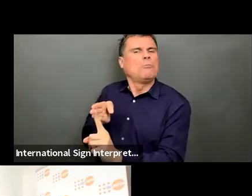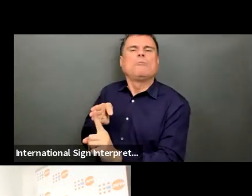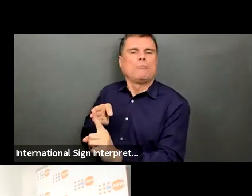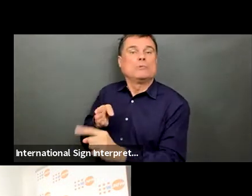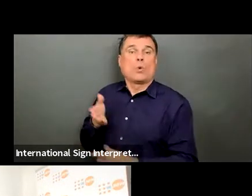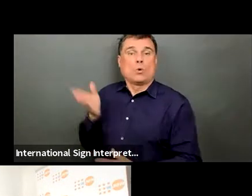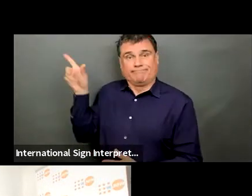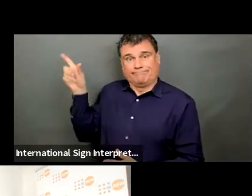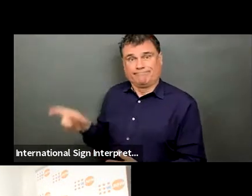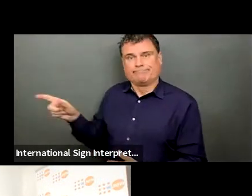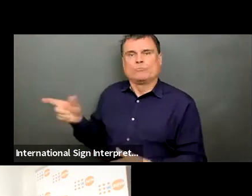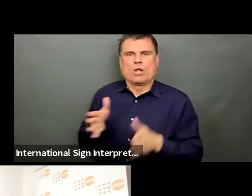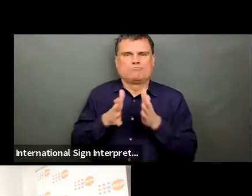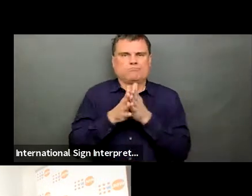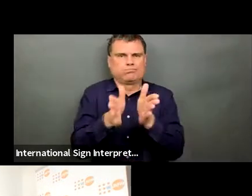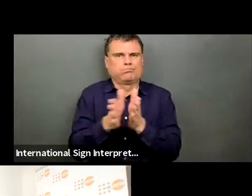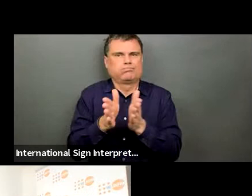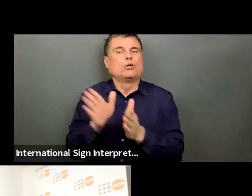floor is yours.